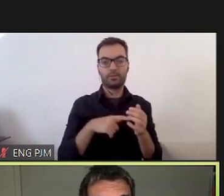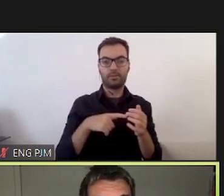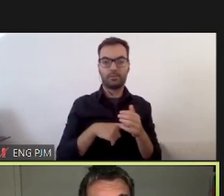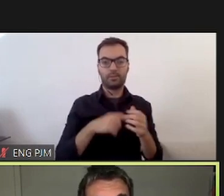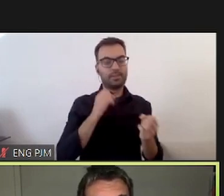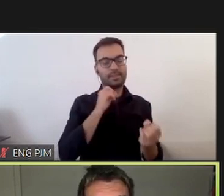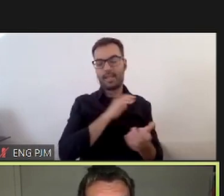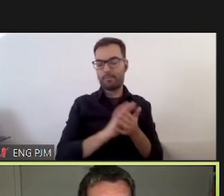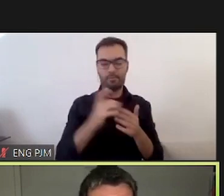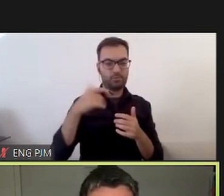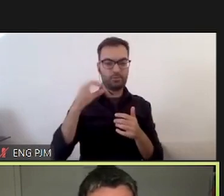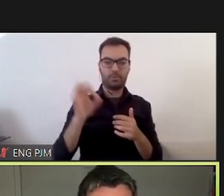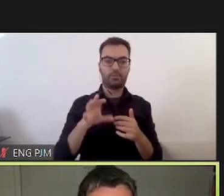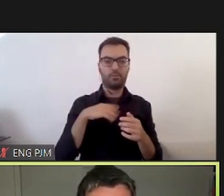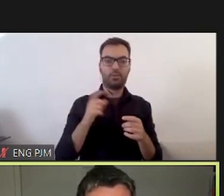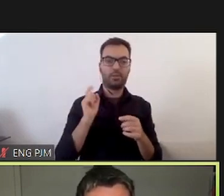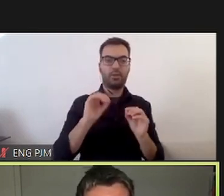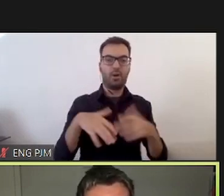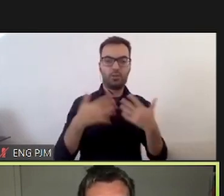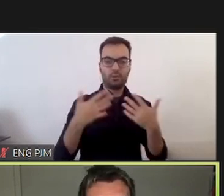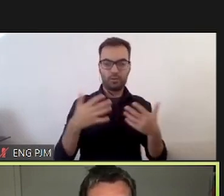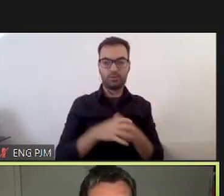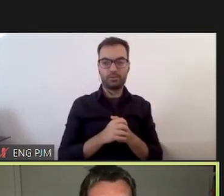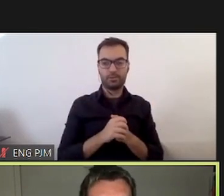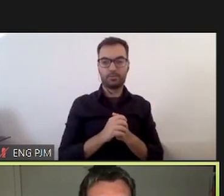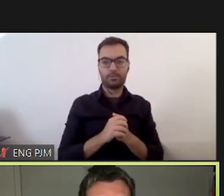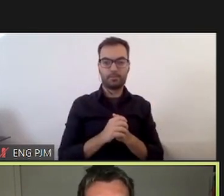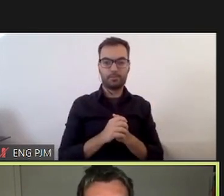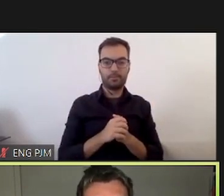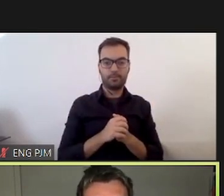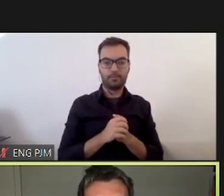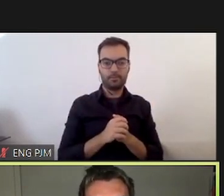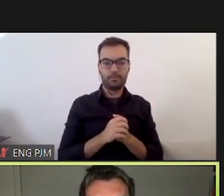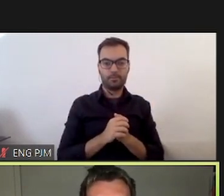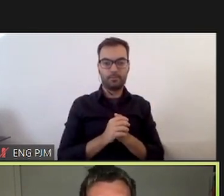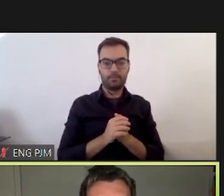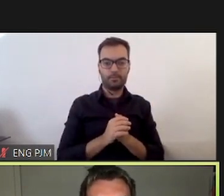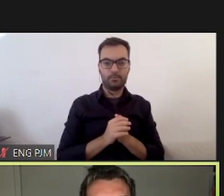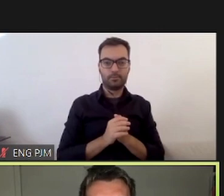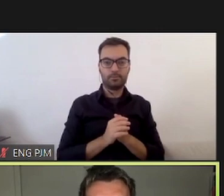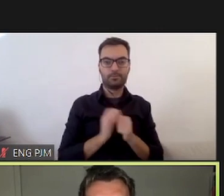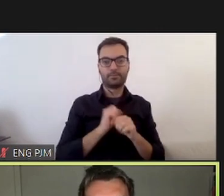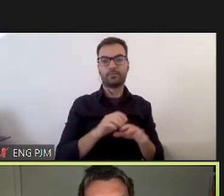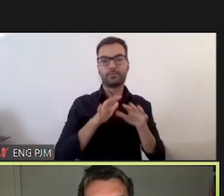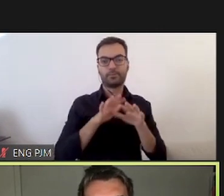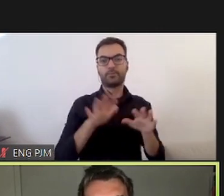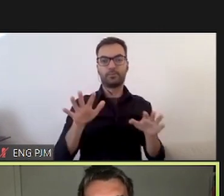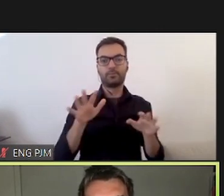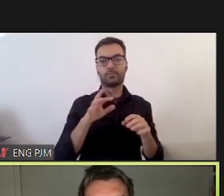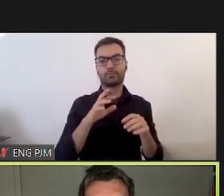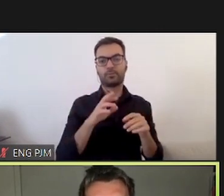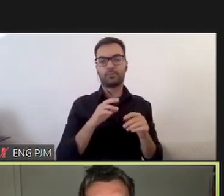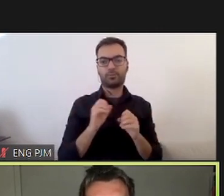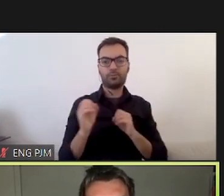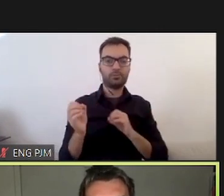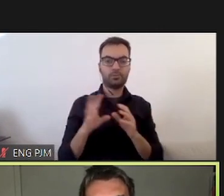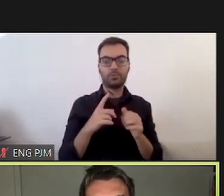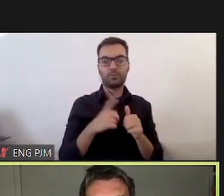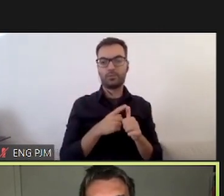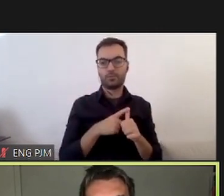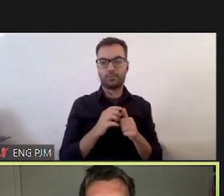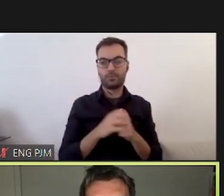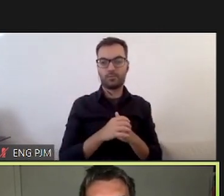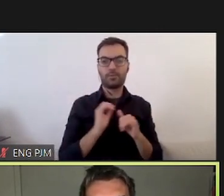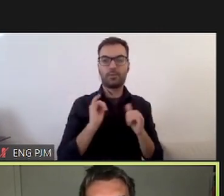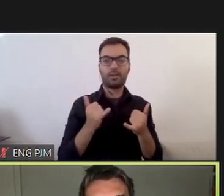for free. You can just enter the page, and there is honestly the plenty way, first of all, how